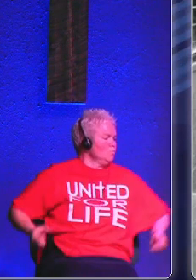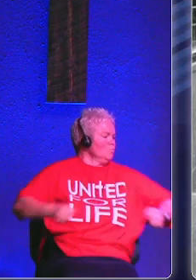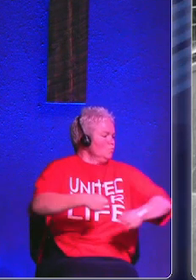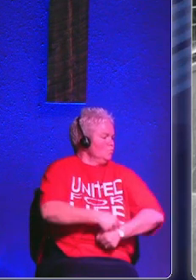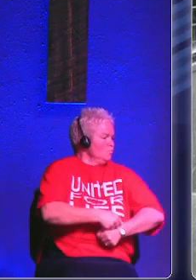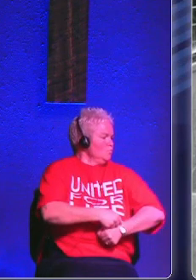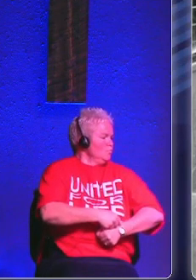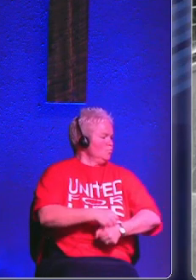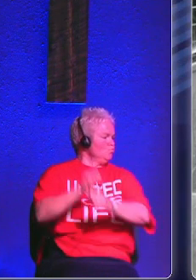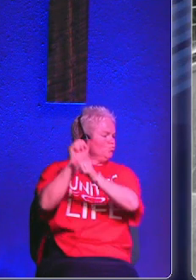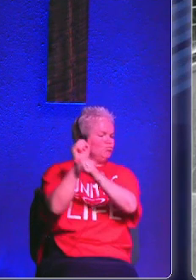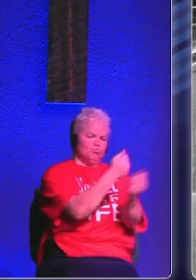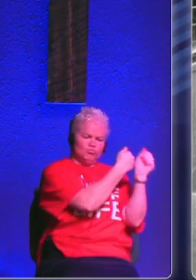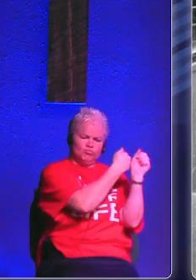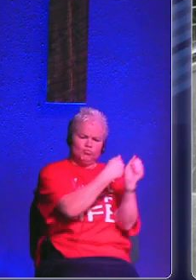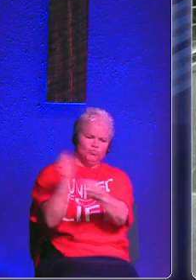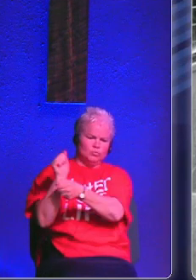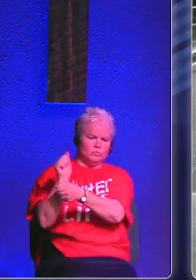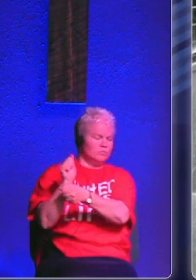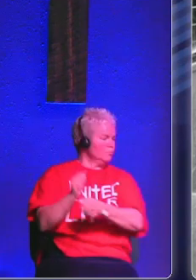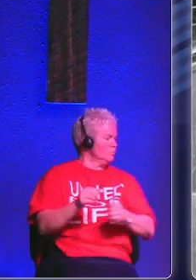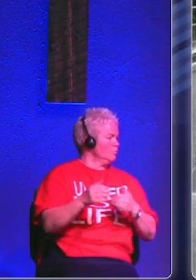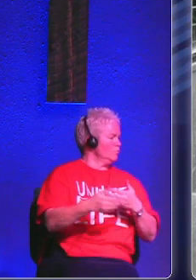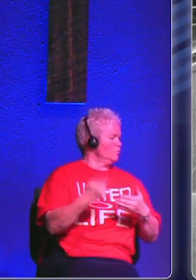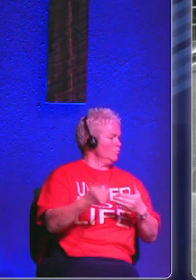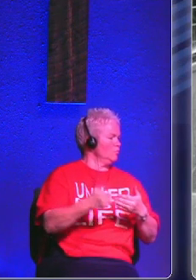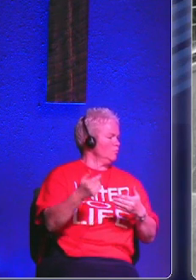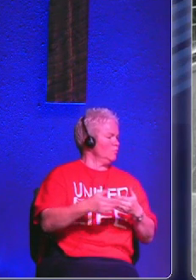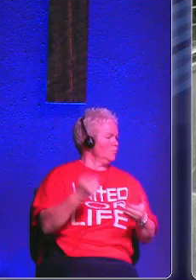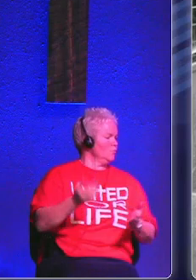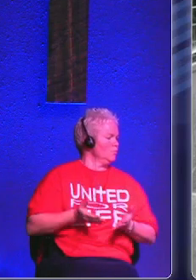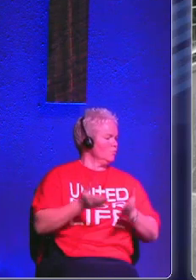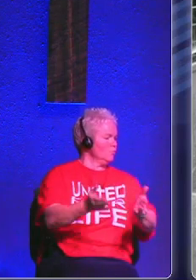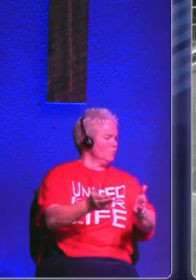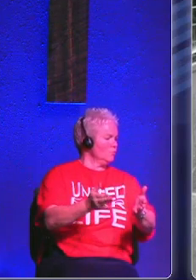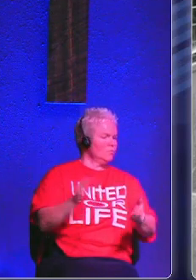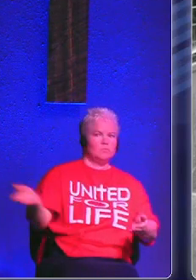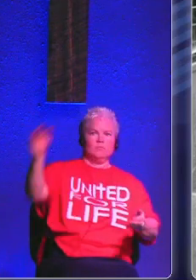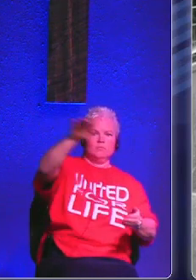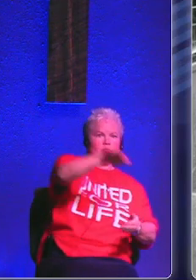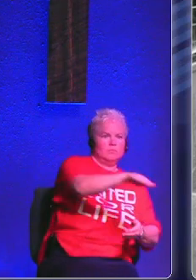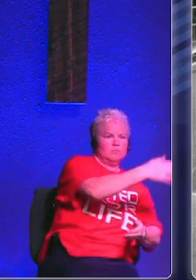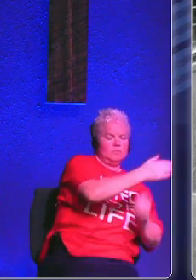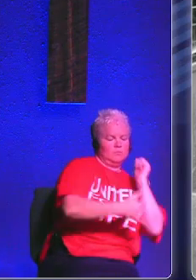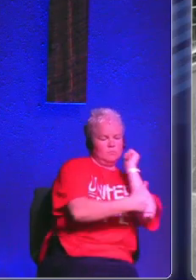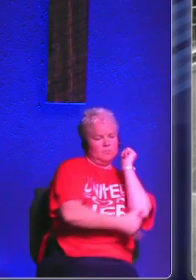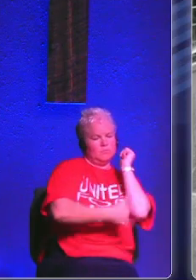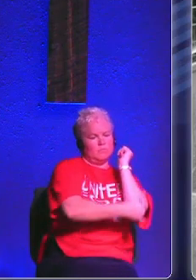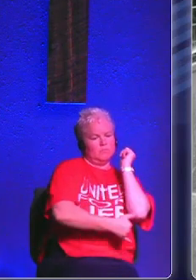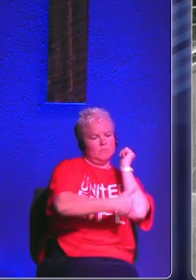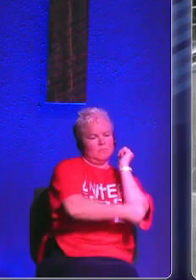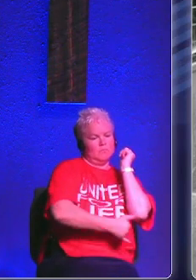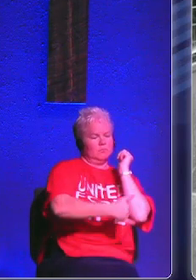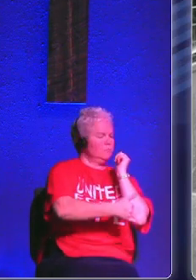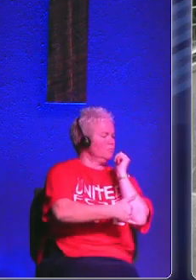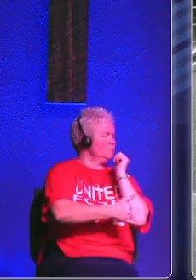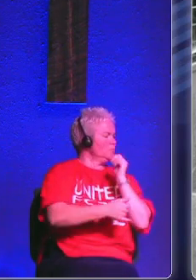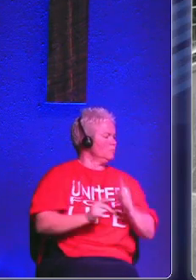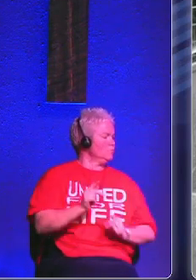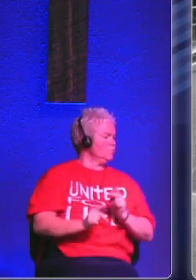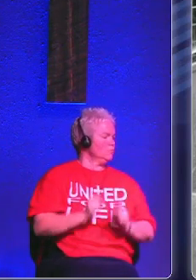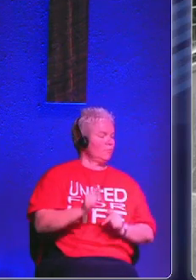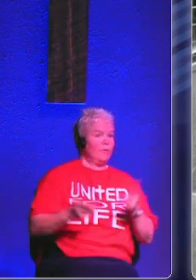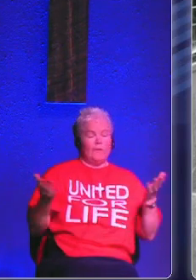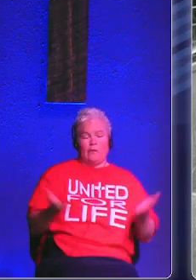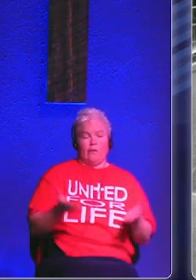his weapons of war and thought it easy to go up into the hill country. Some of you people in